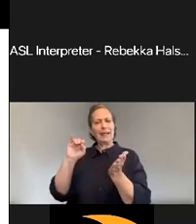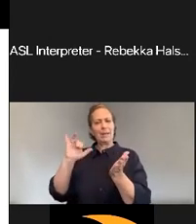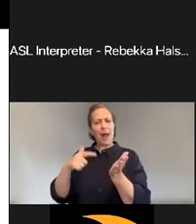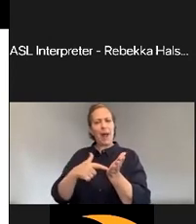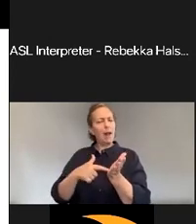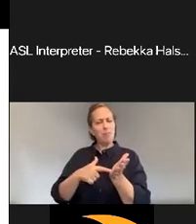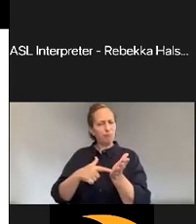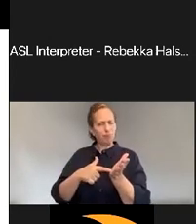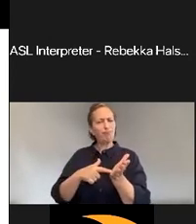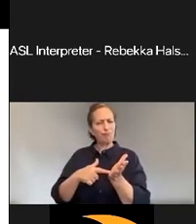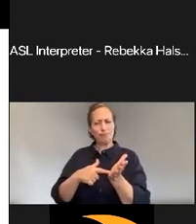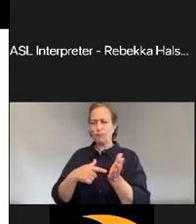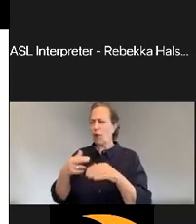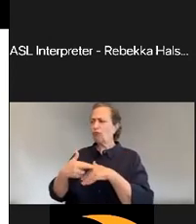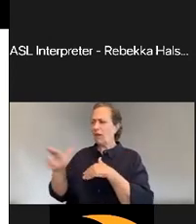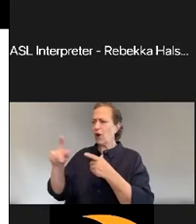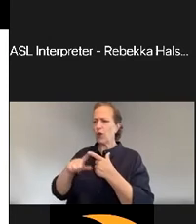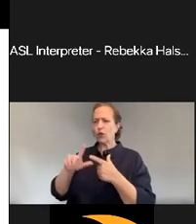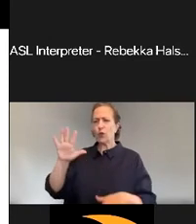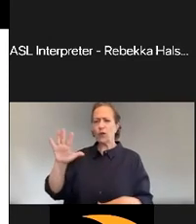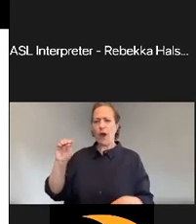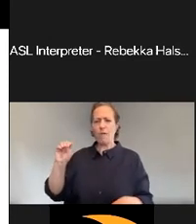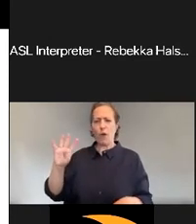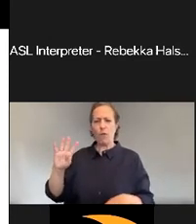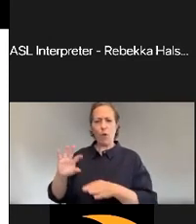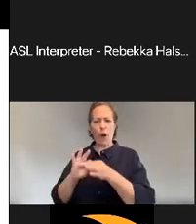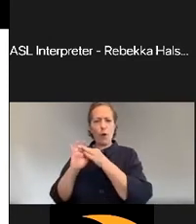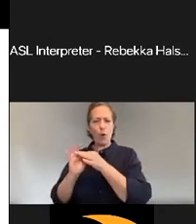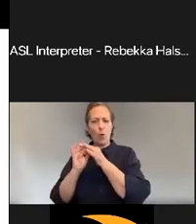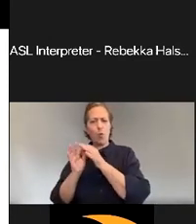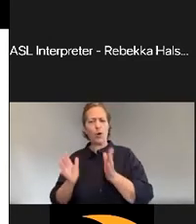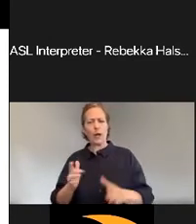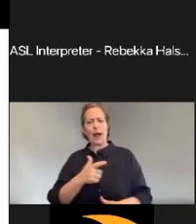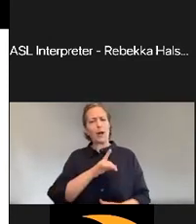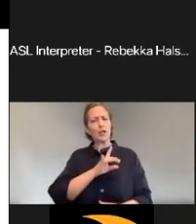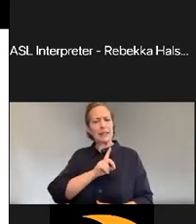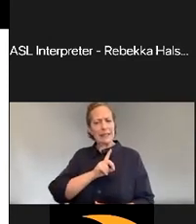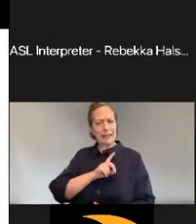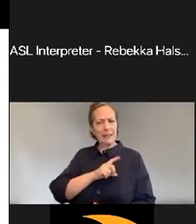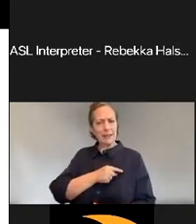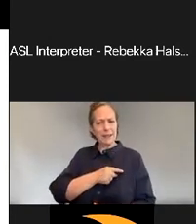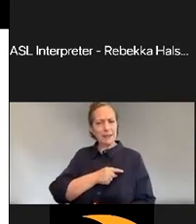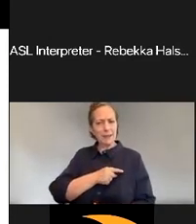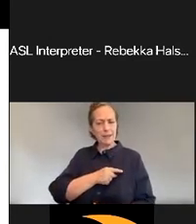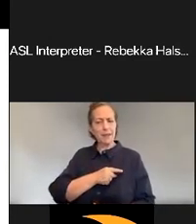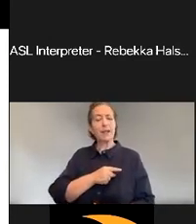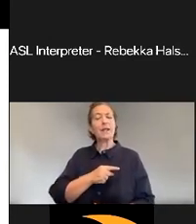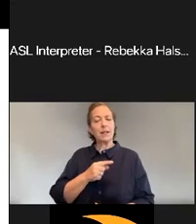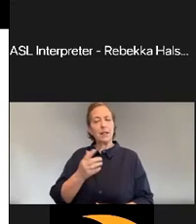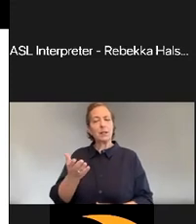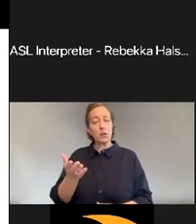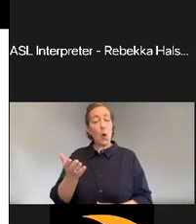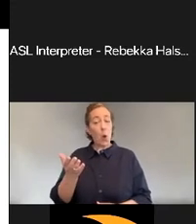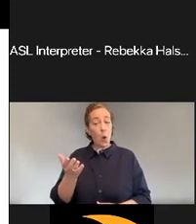504 coordinator. And so in its investigation, OCR would be looking